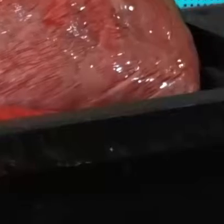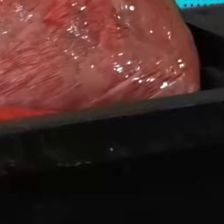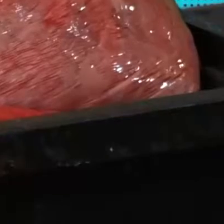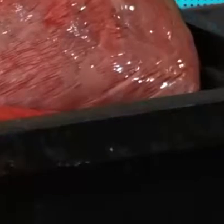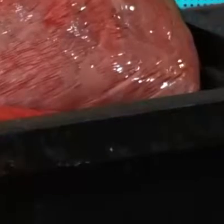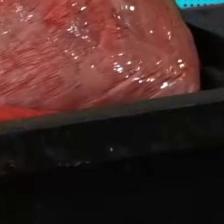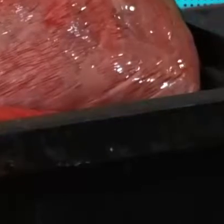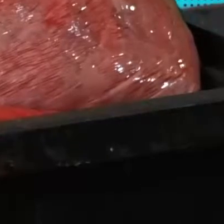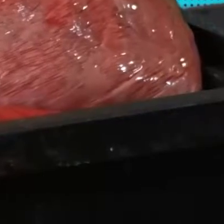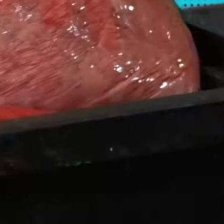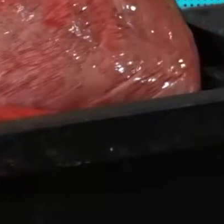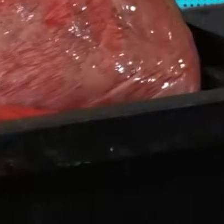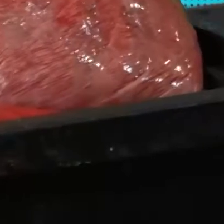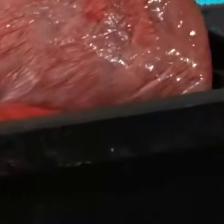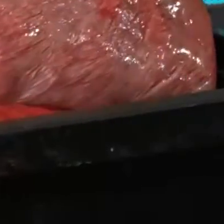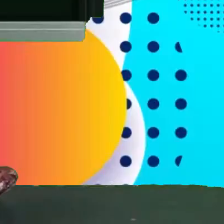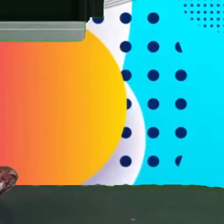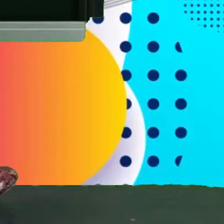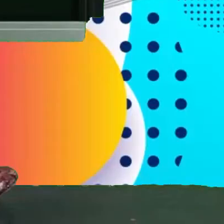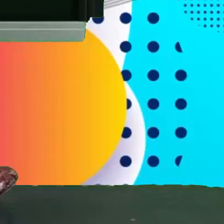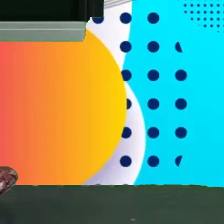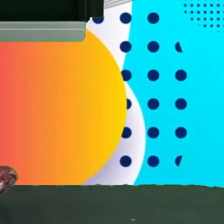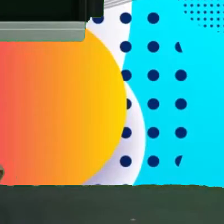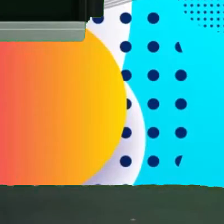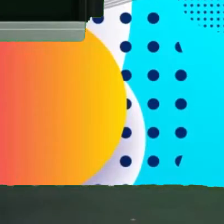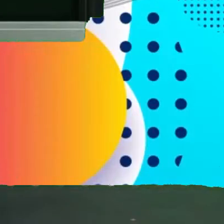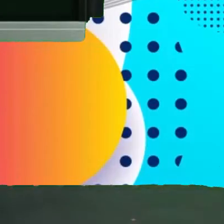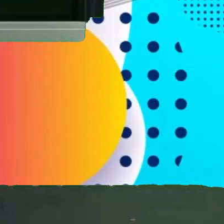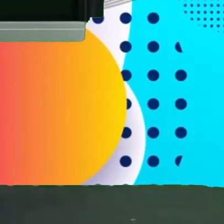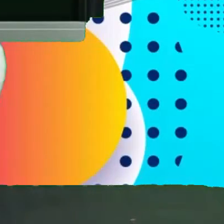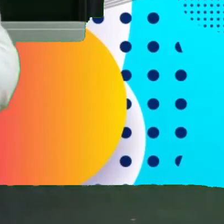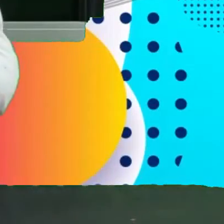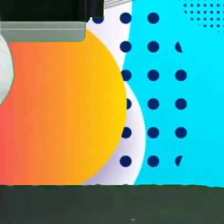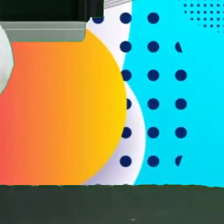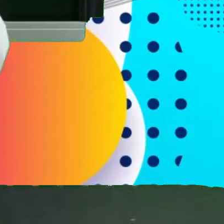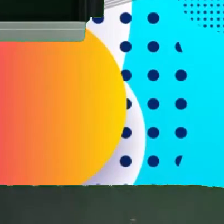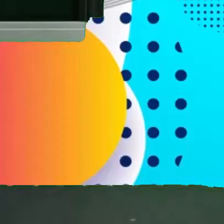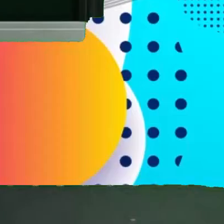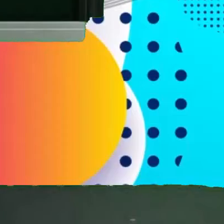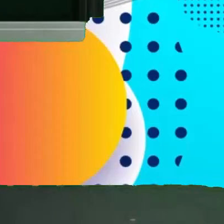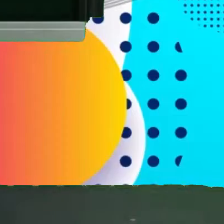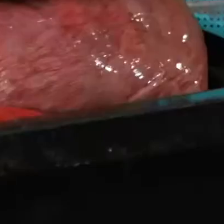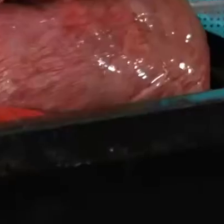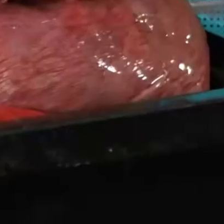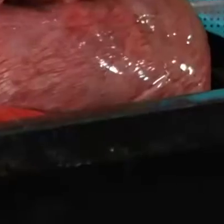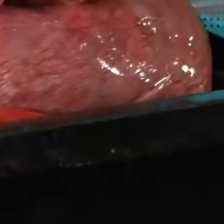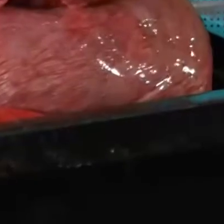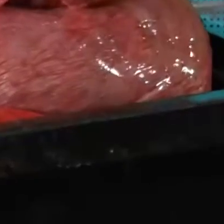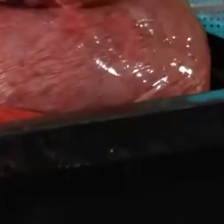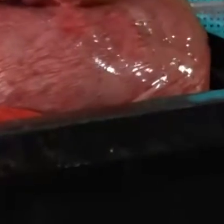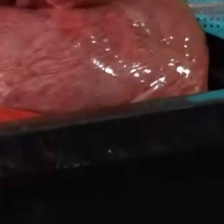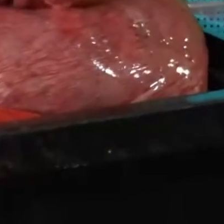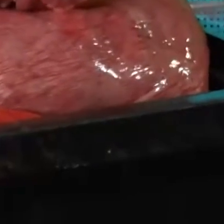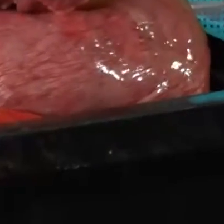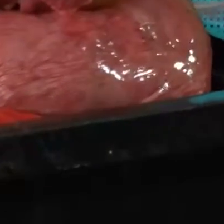on the inside. Now I want you to have a look at here. Do you notice when I got to the heart, I'm going to show you the heart, that the heart had